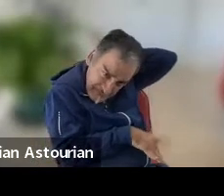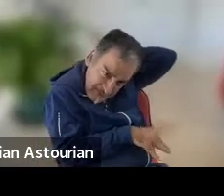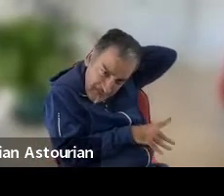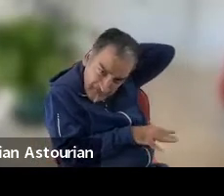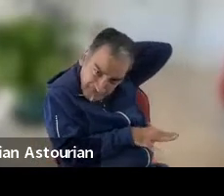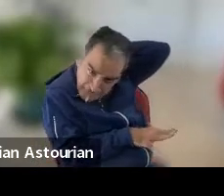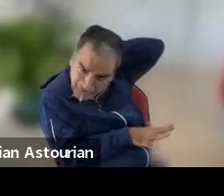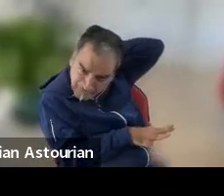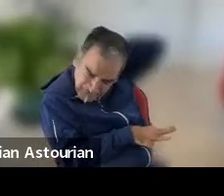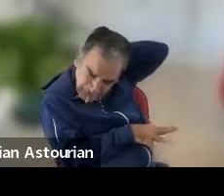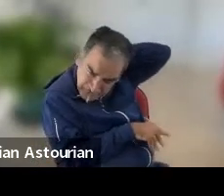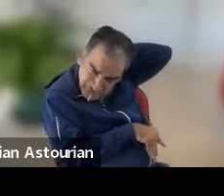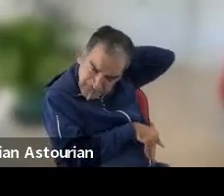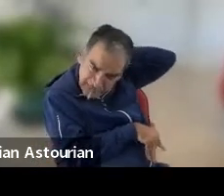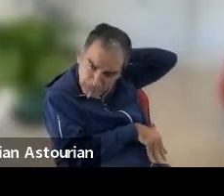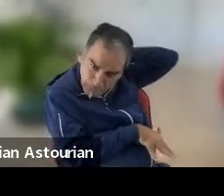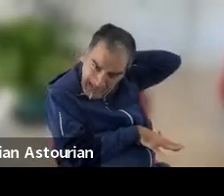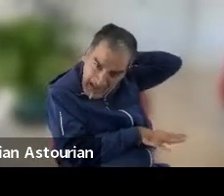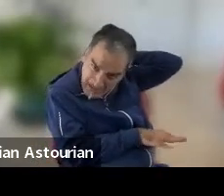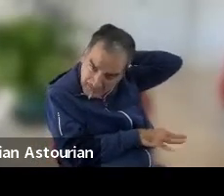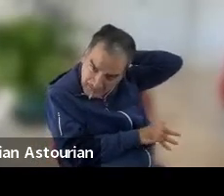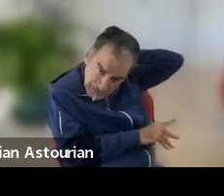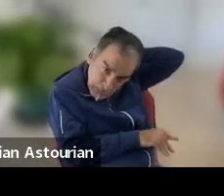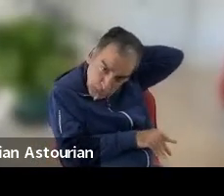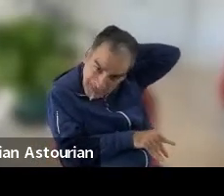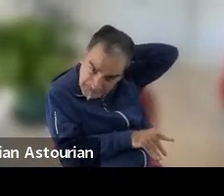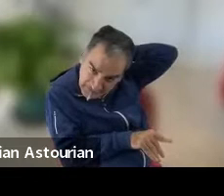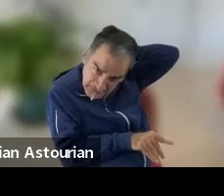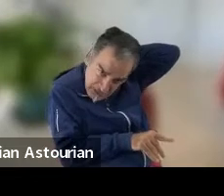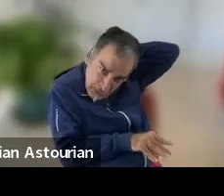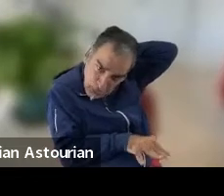implemented from the 3rd of July